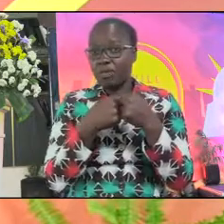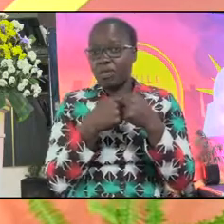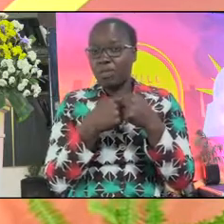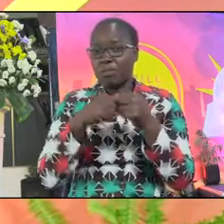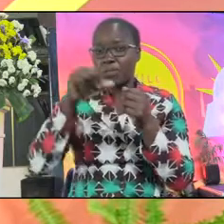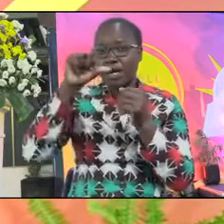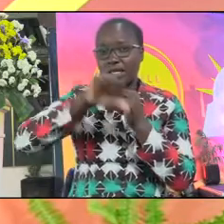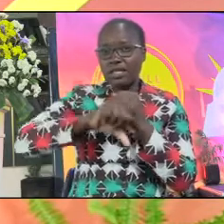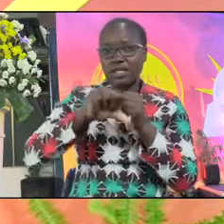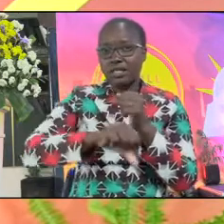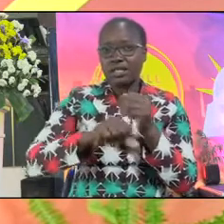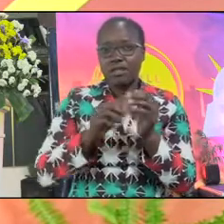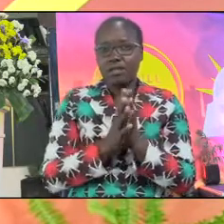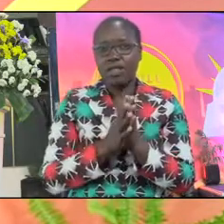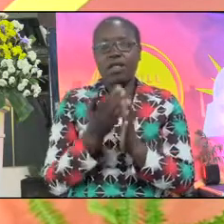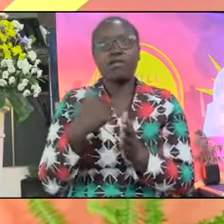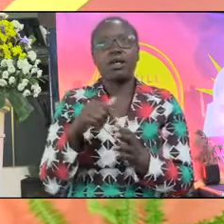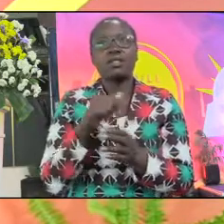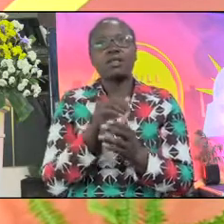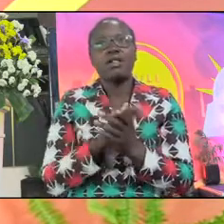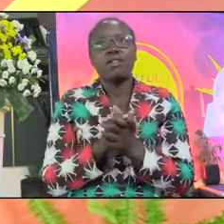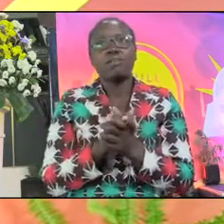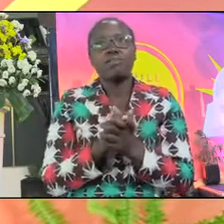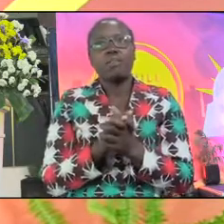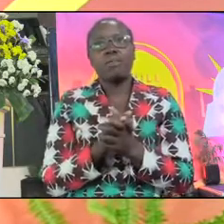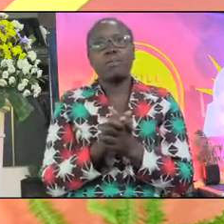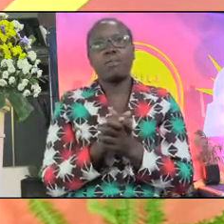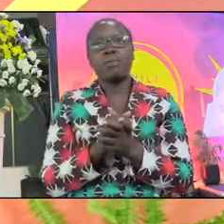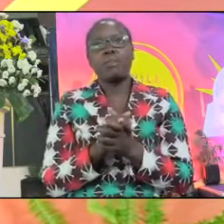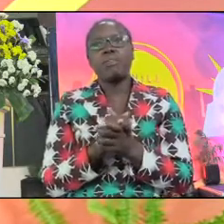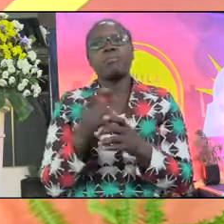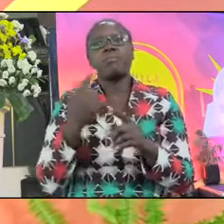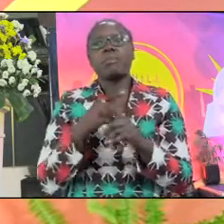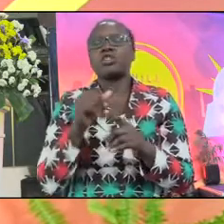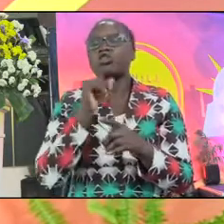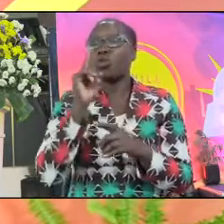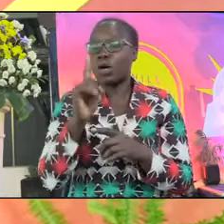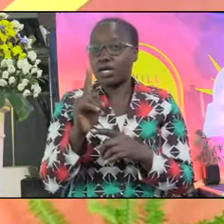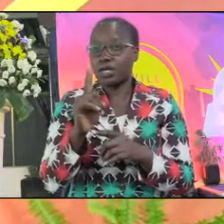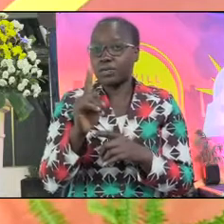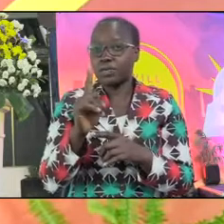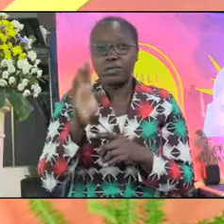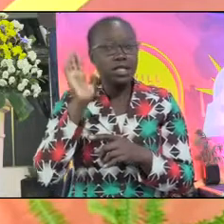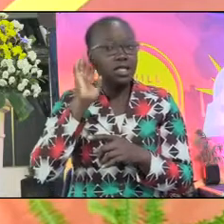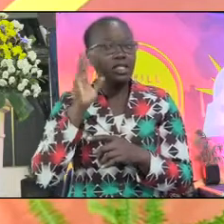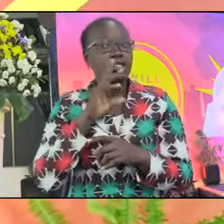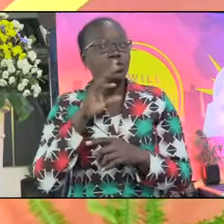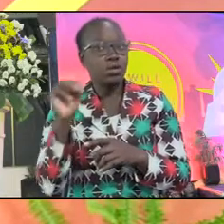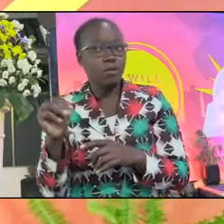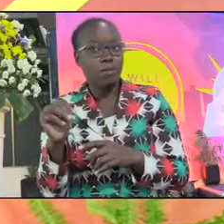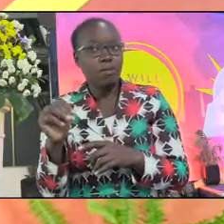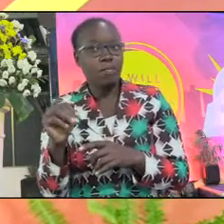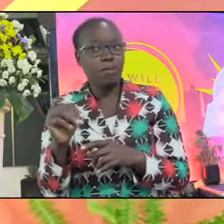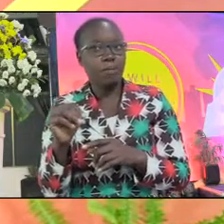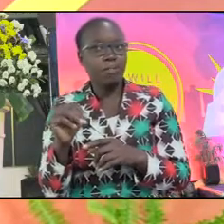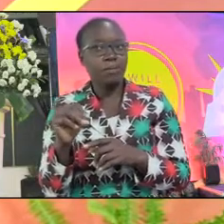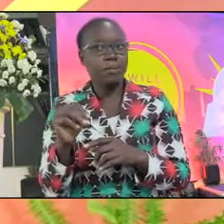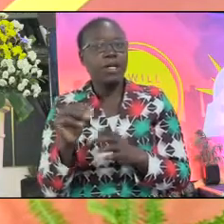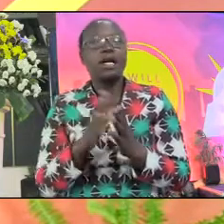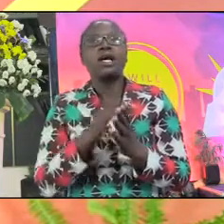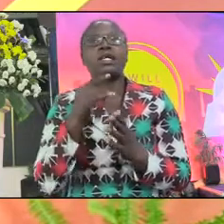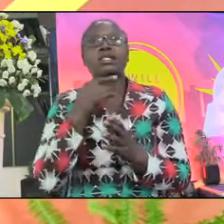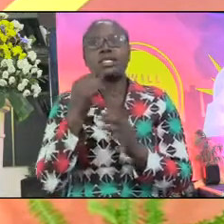A disaster for us. But no one listened to Paul, Brother Pastor. And